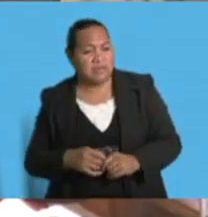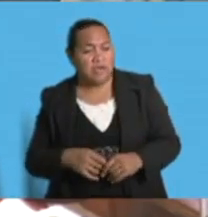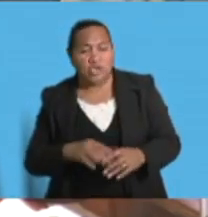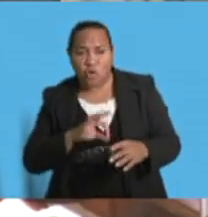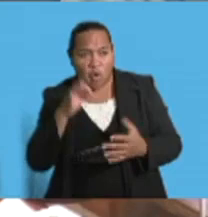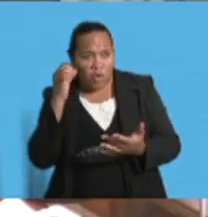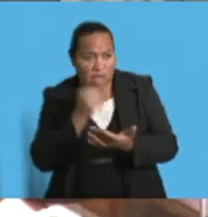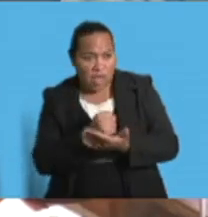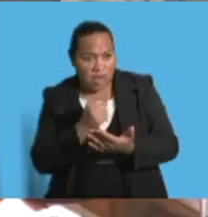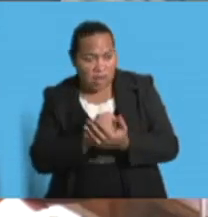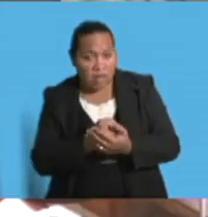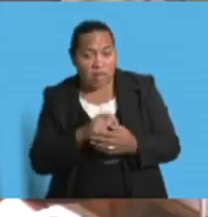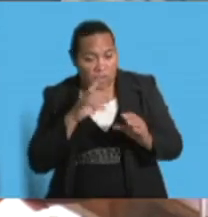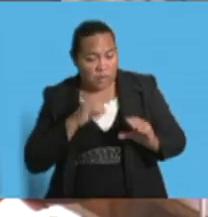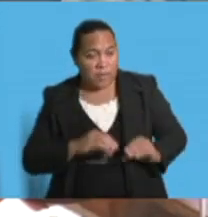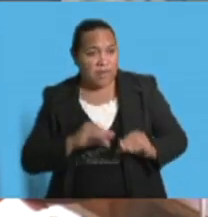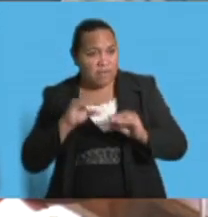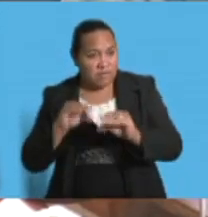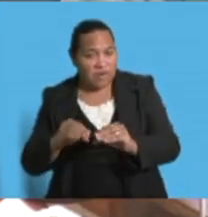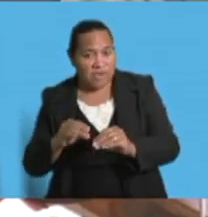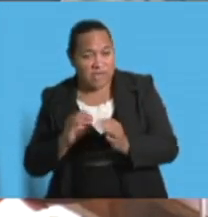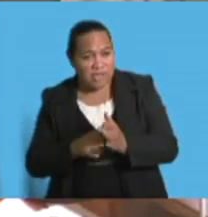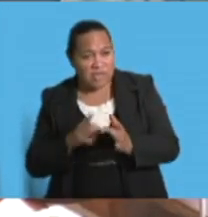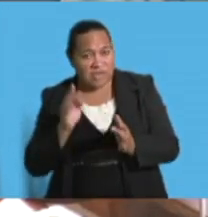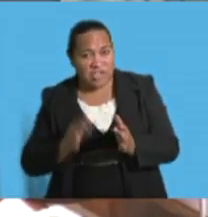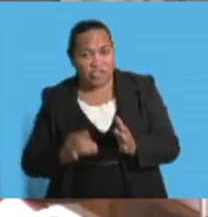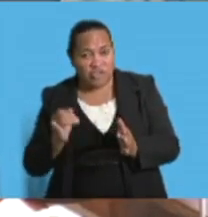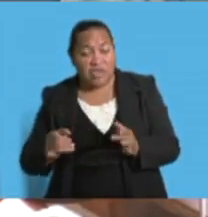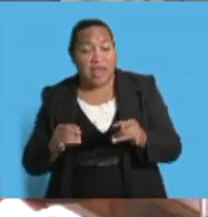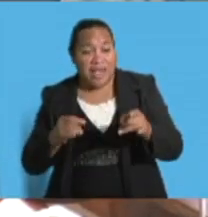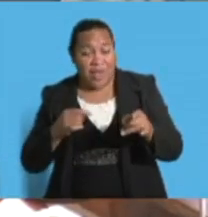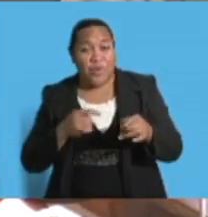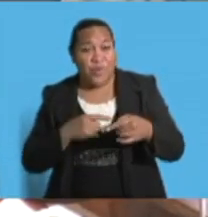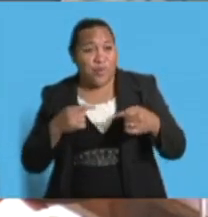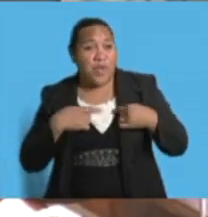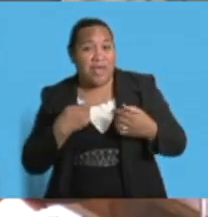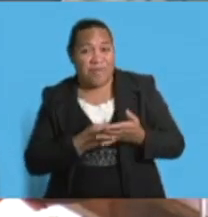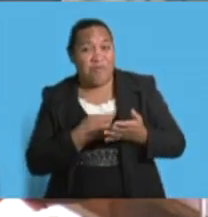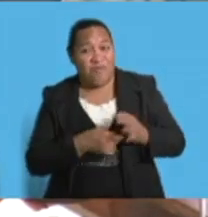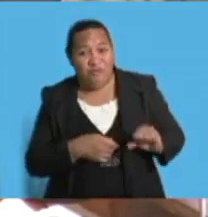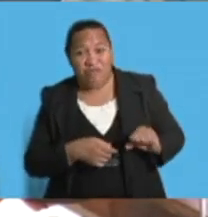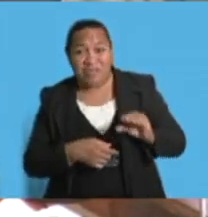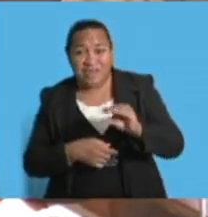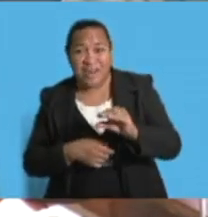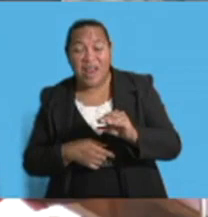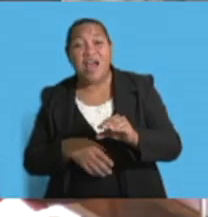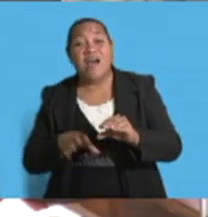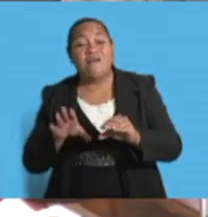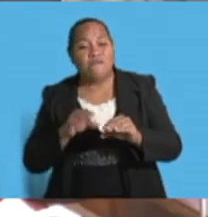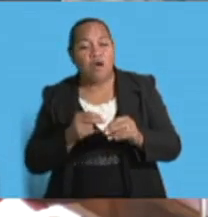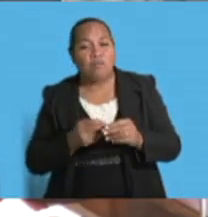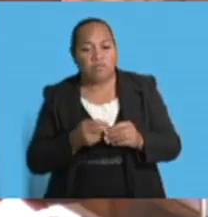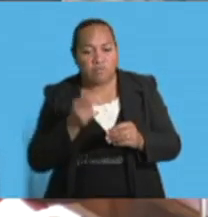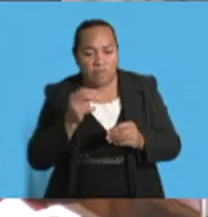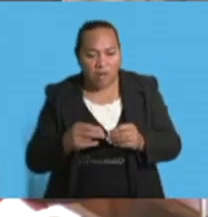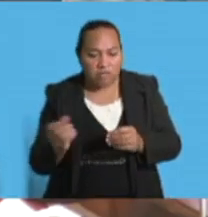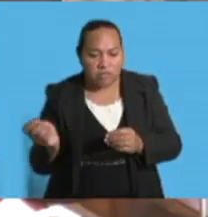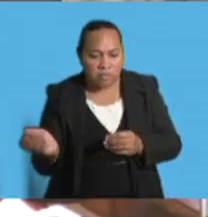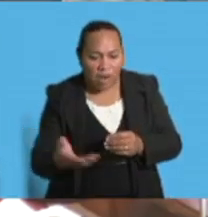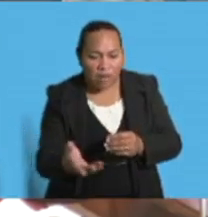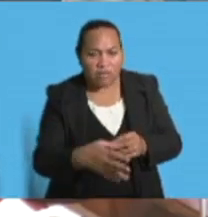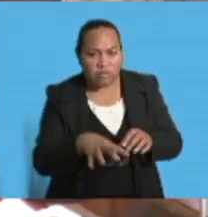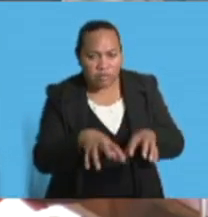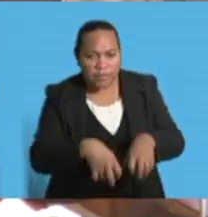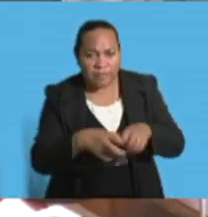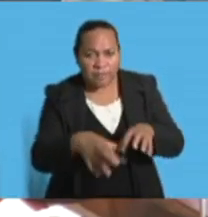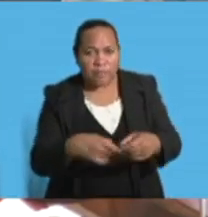the money will be reinvested in the industry. In contrast, we are providing grants right from the plowing and planting of $800 per